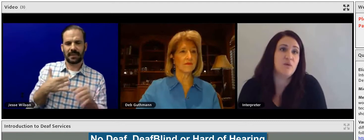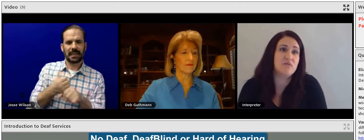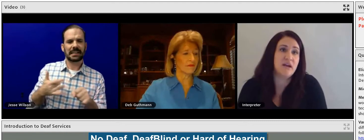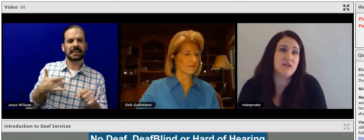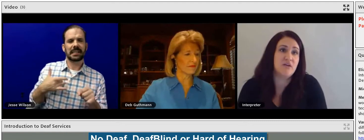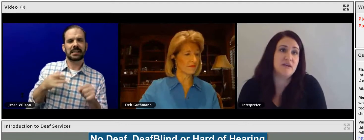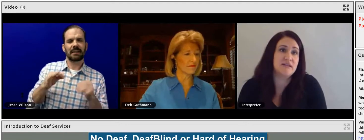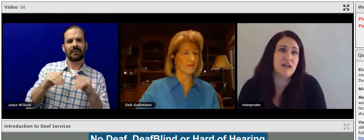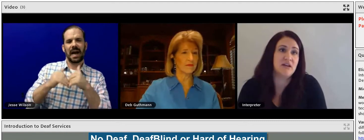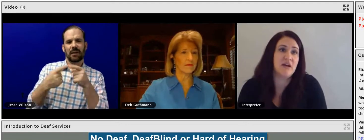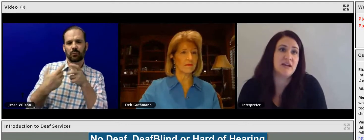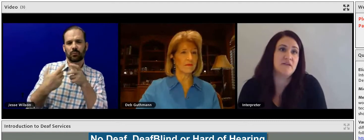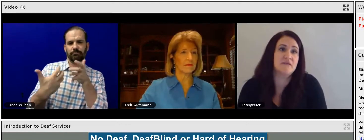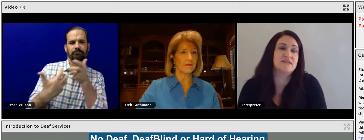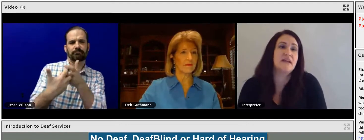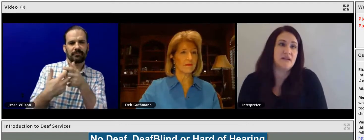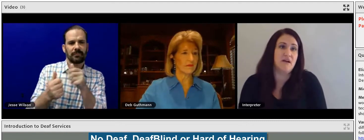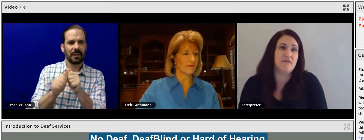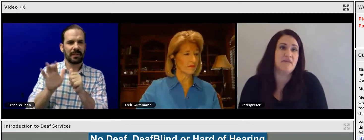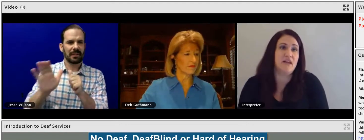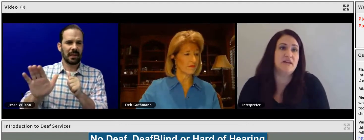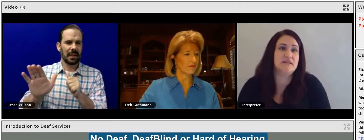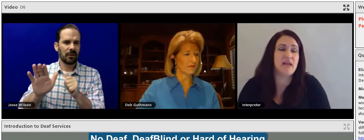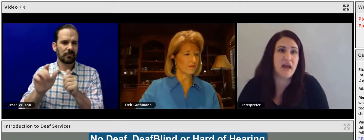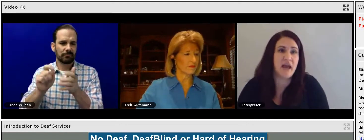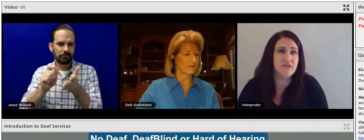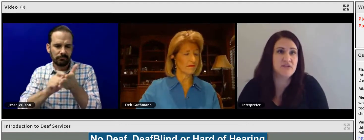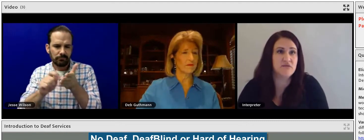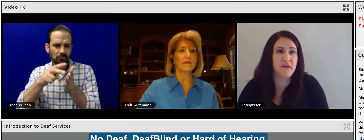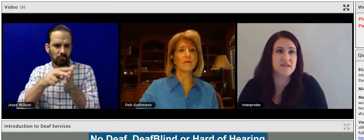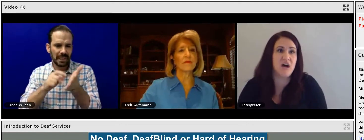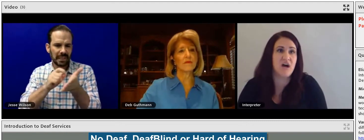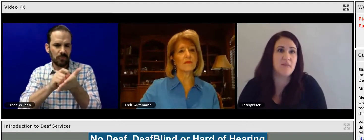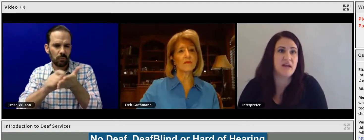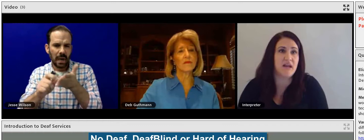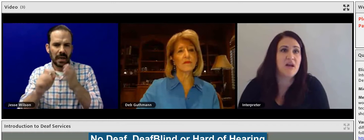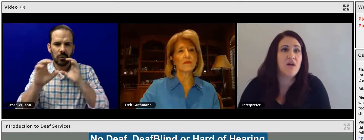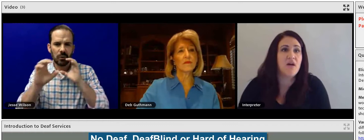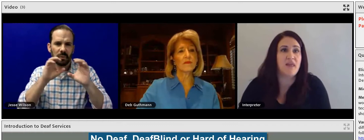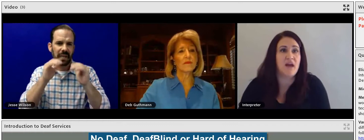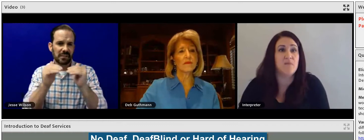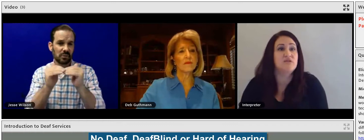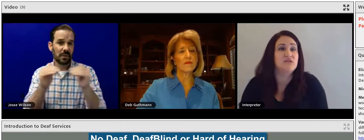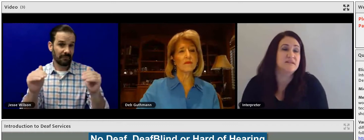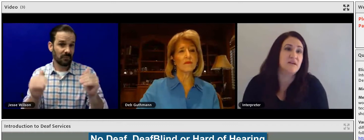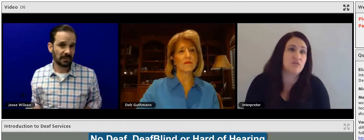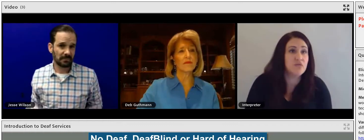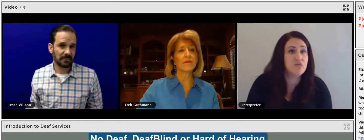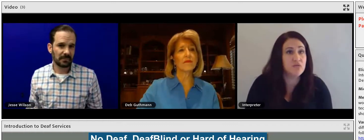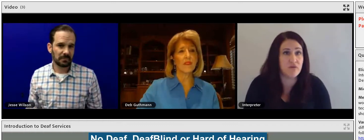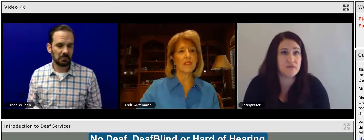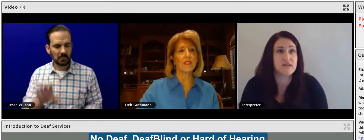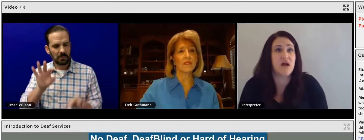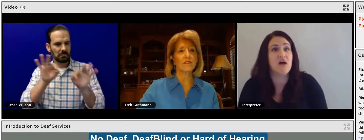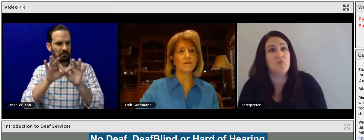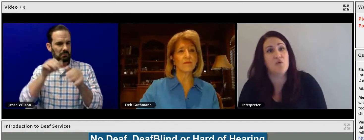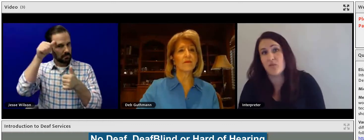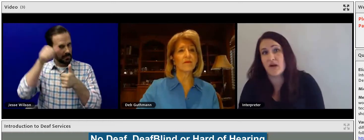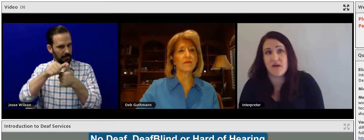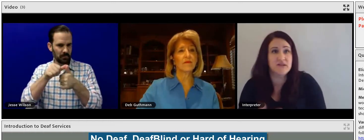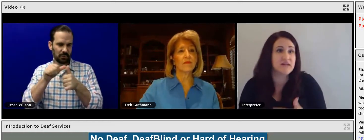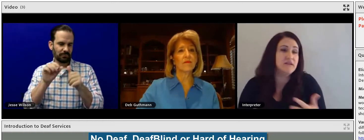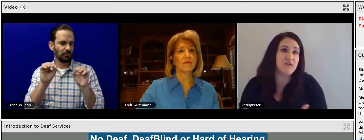and treatment, what you might notice and you might get a sense of is how to best accommodate them. Is it through